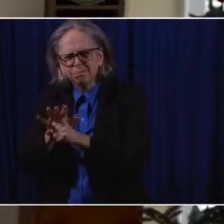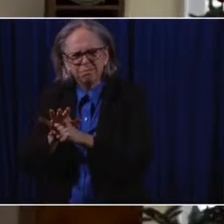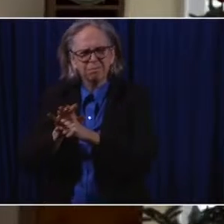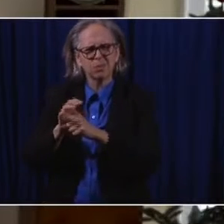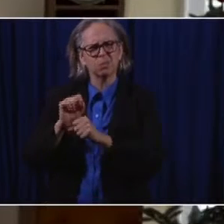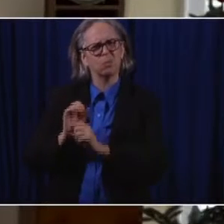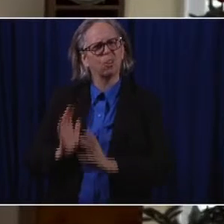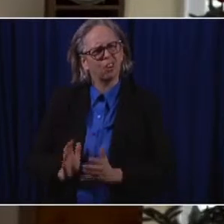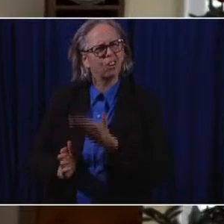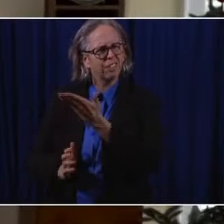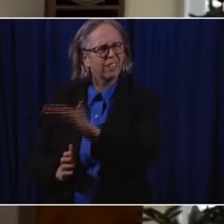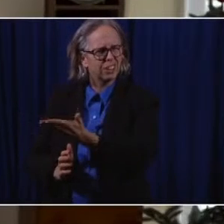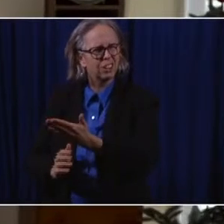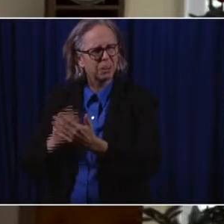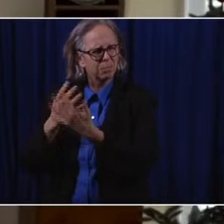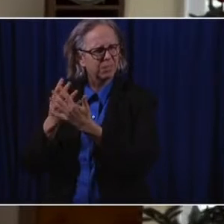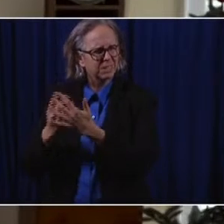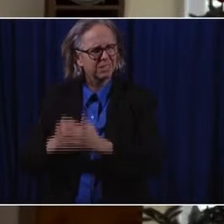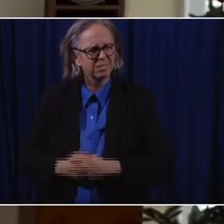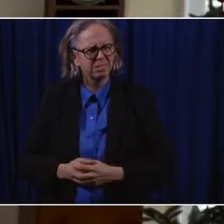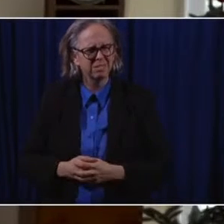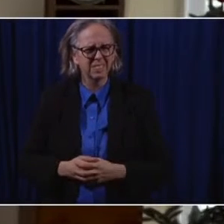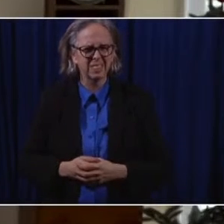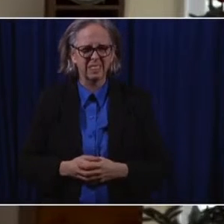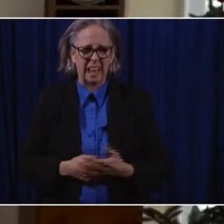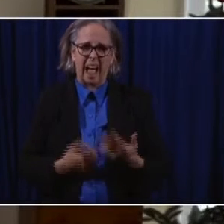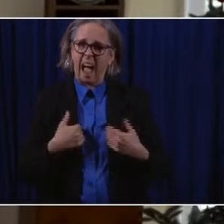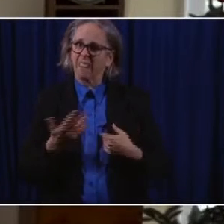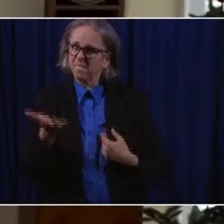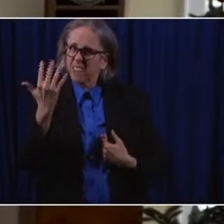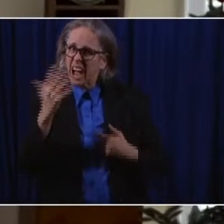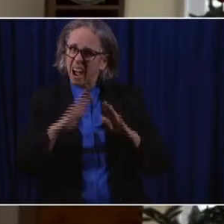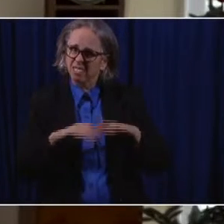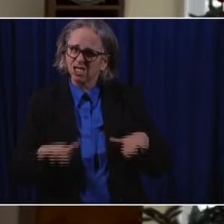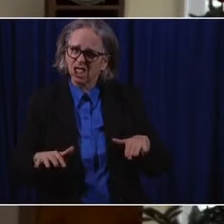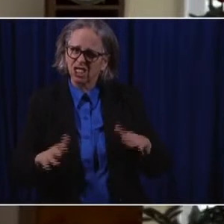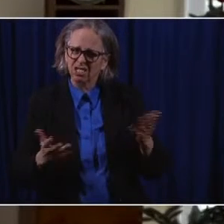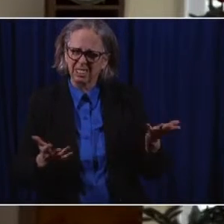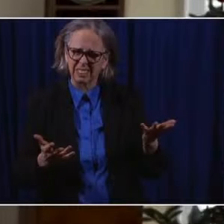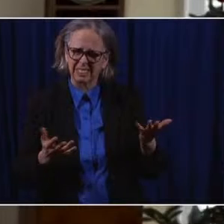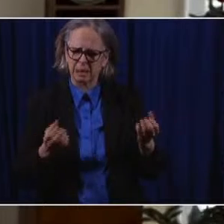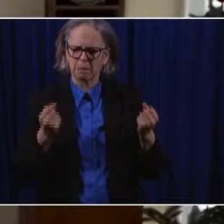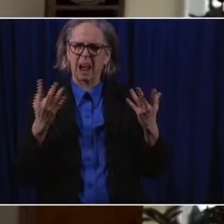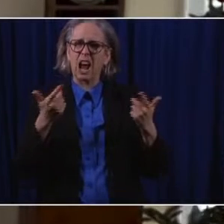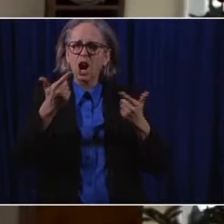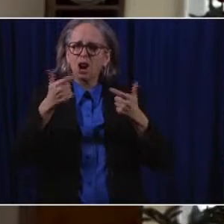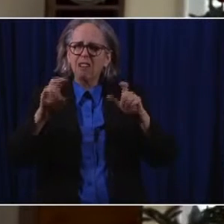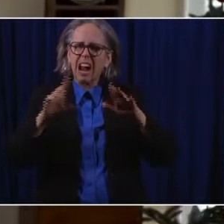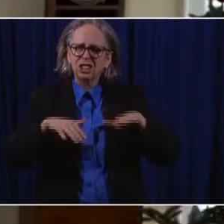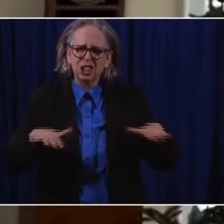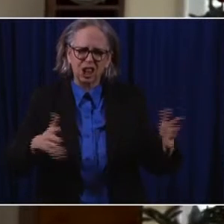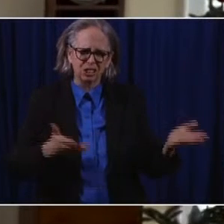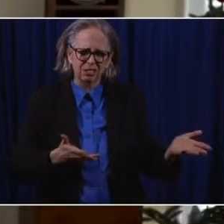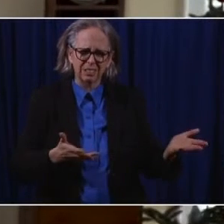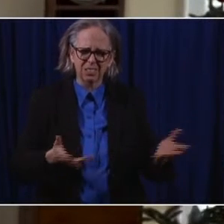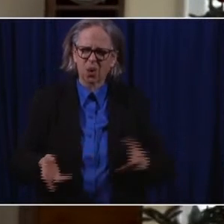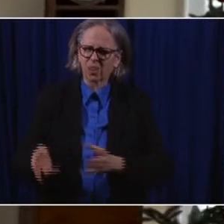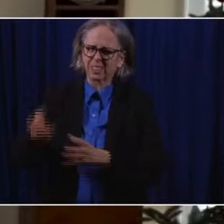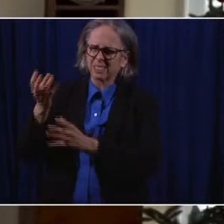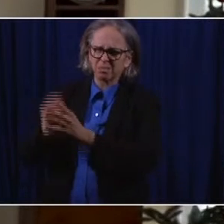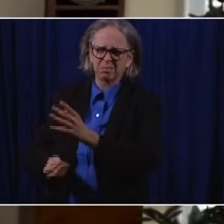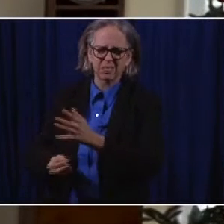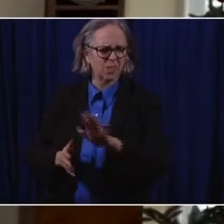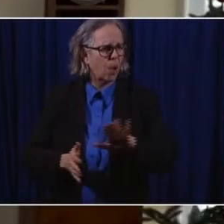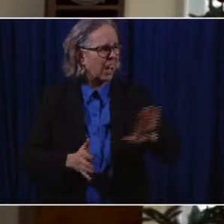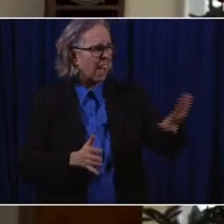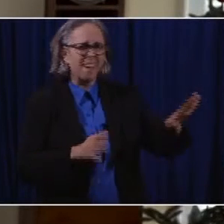behind 5 children and a number of grandchildren. We extend to his family our deepest